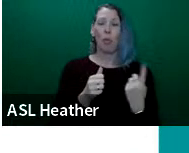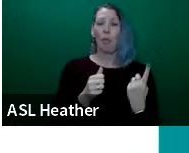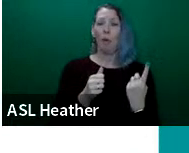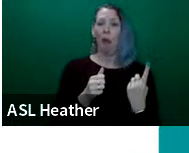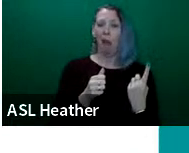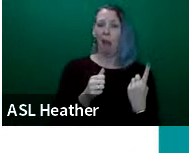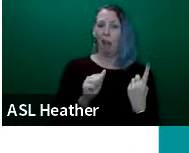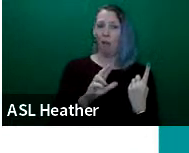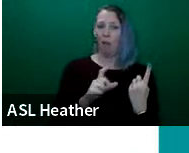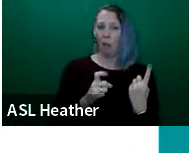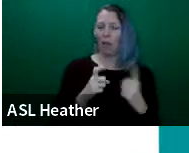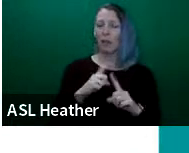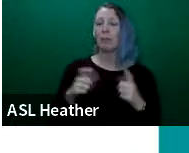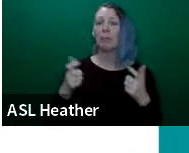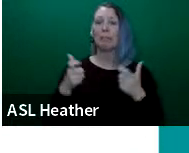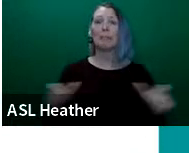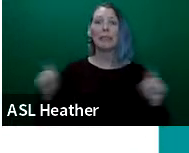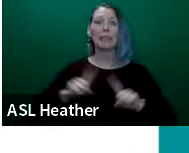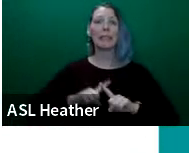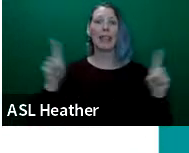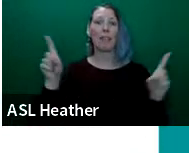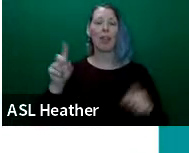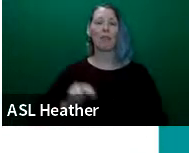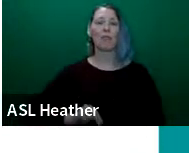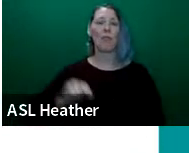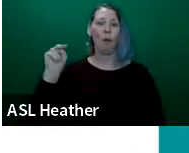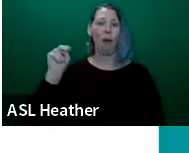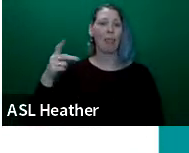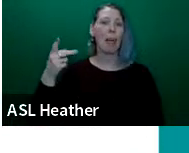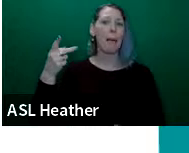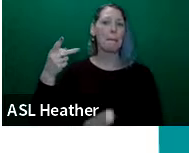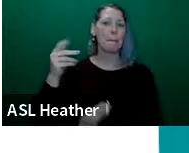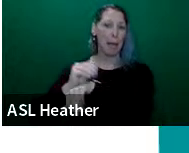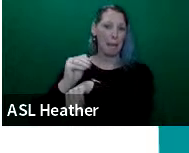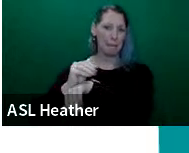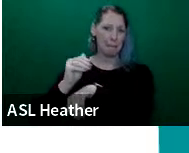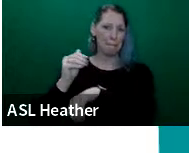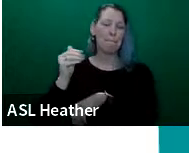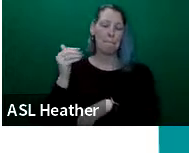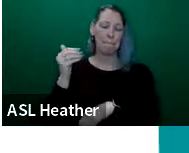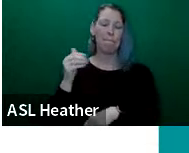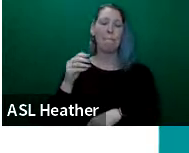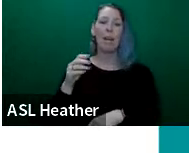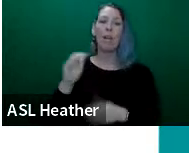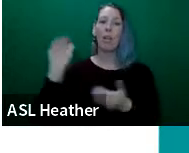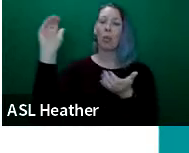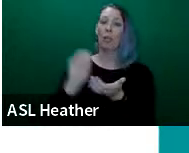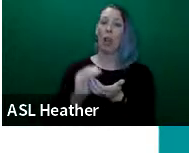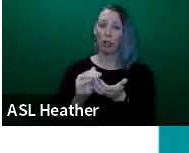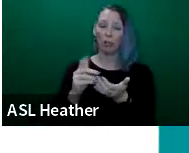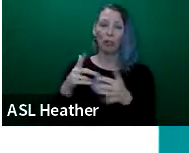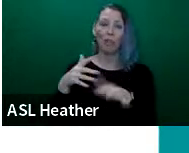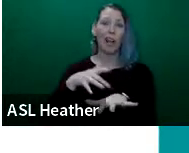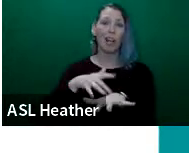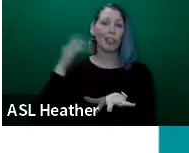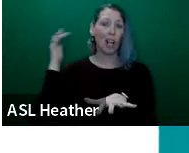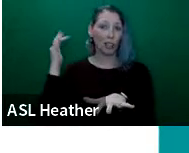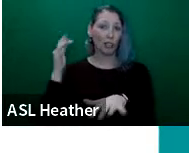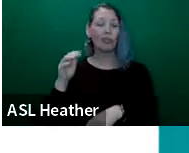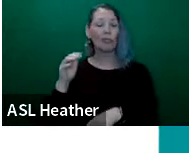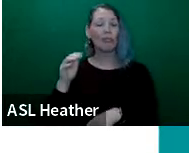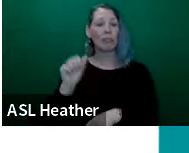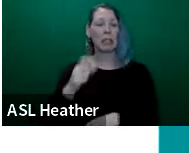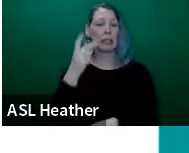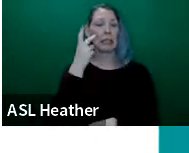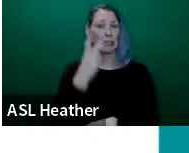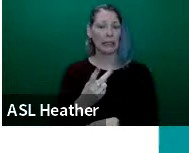lane, but the big difference is the northbound PM kind of travel time benefits. The reduction in congestion also kind of highlighted